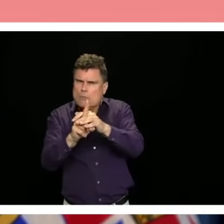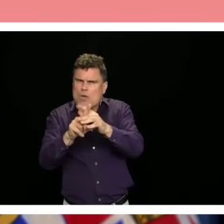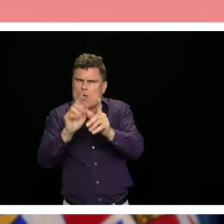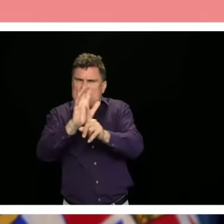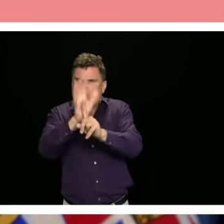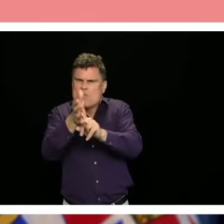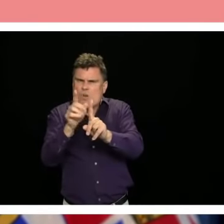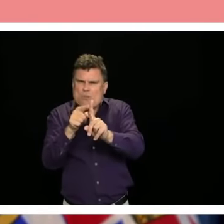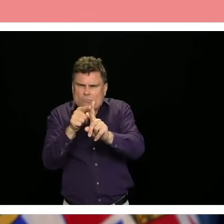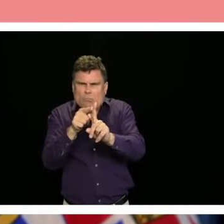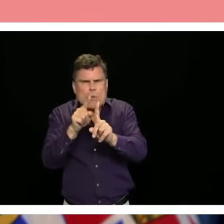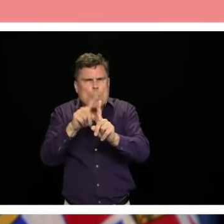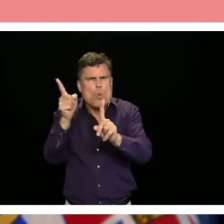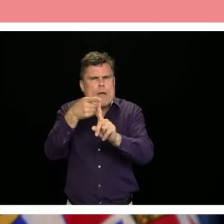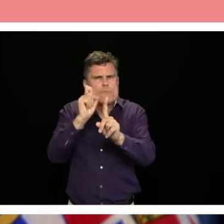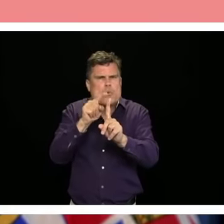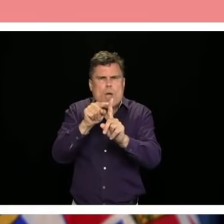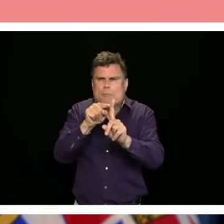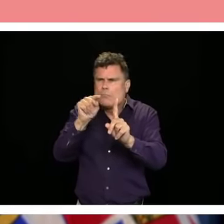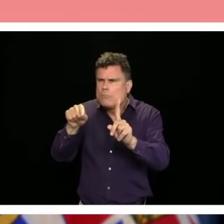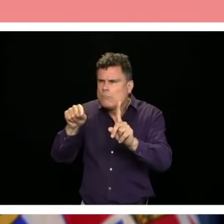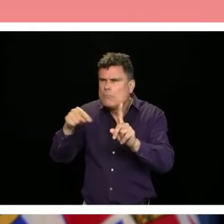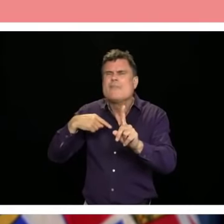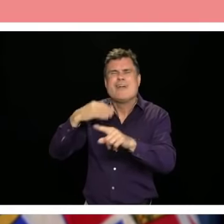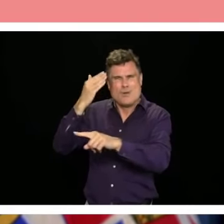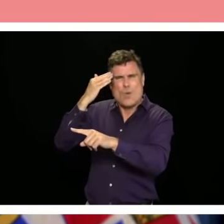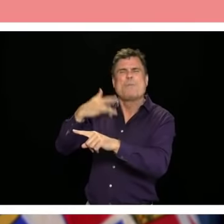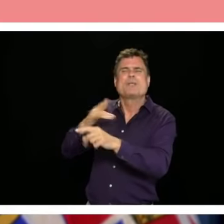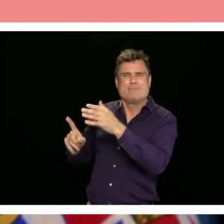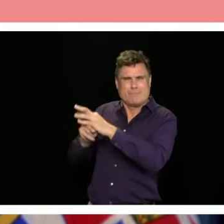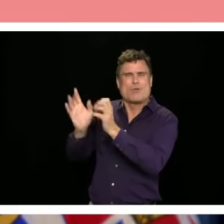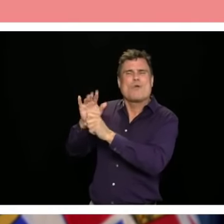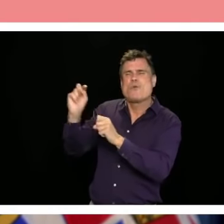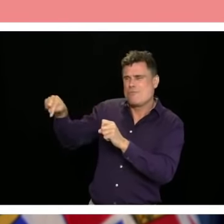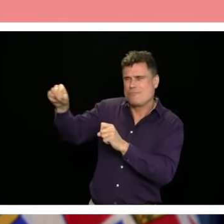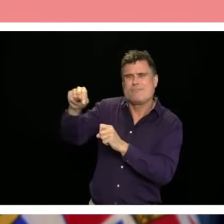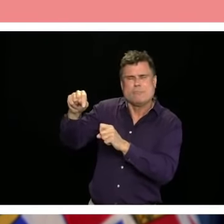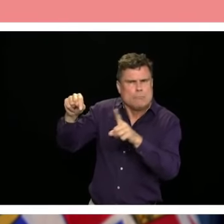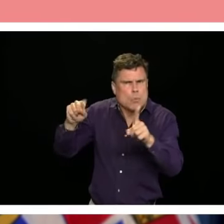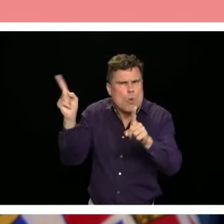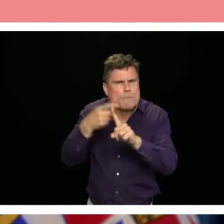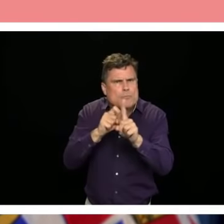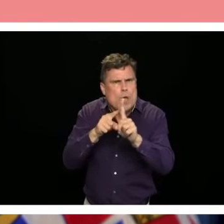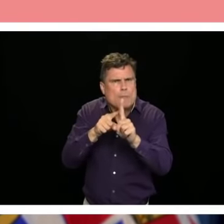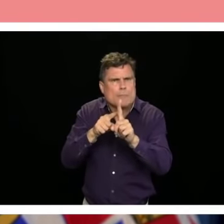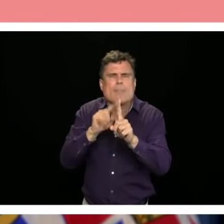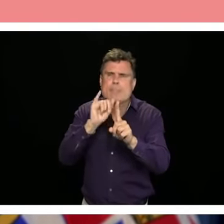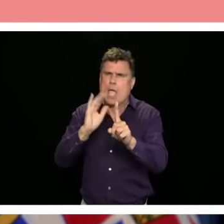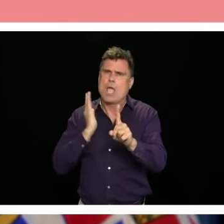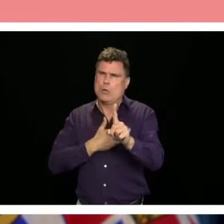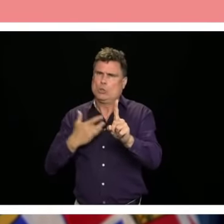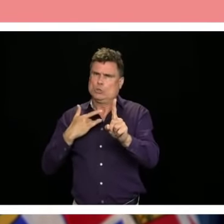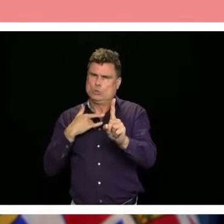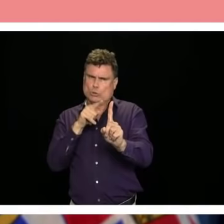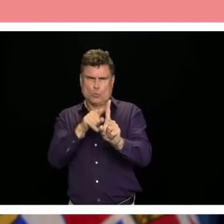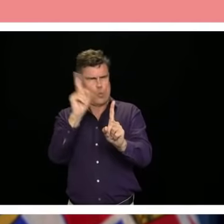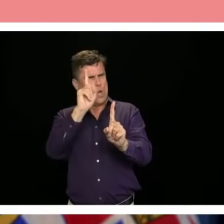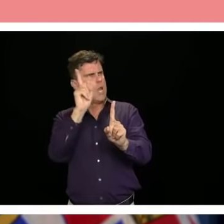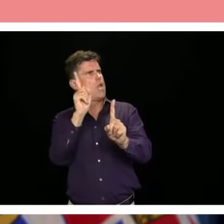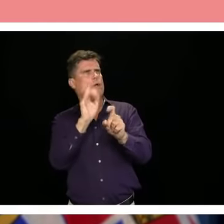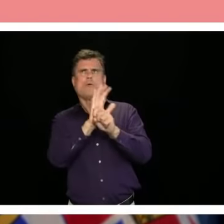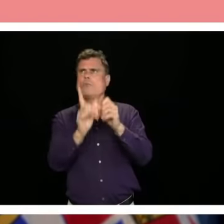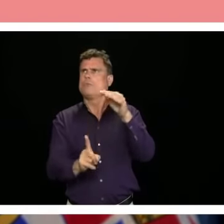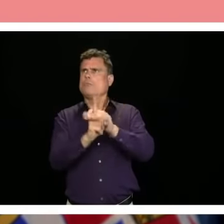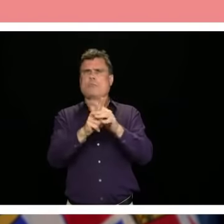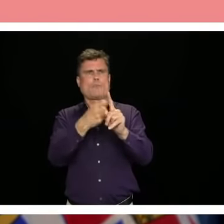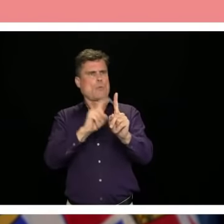watching numbers of cases, we're watching outbreaks, we're watching clusters. Catching them early is really, really important so that we